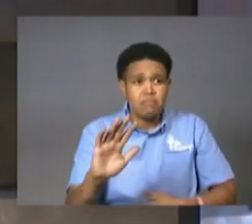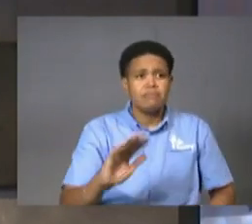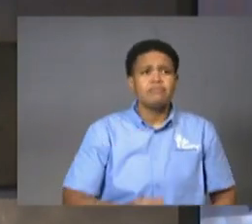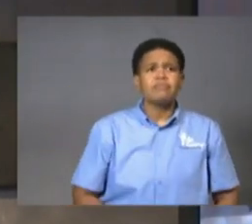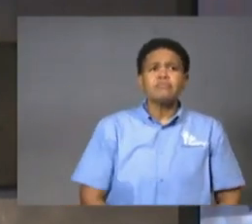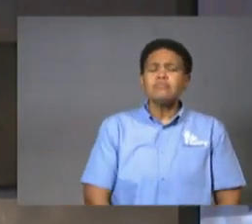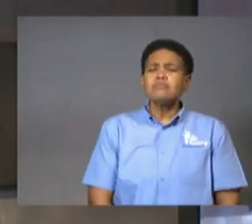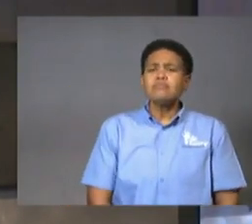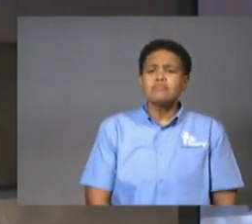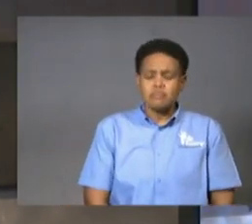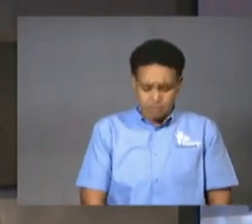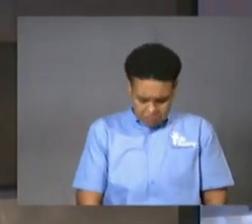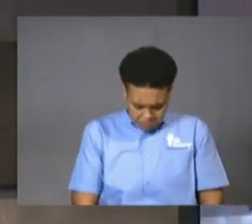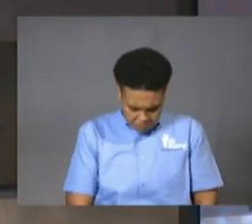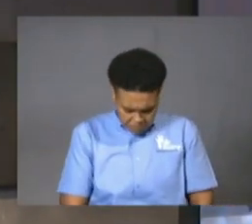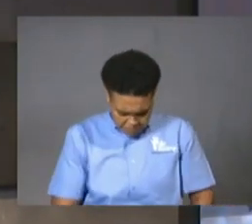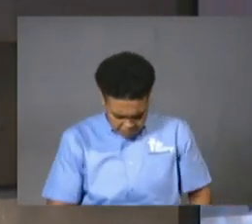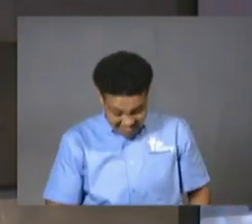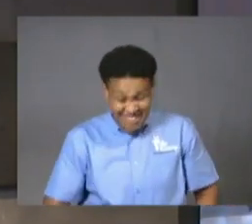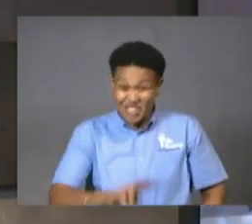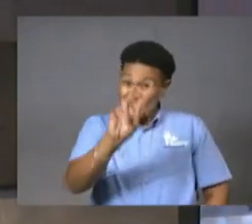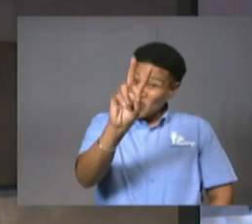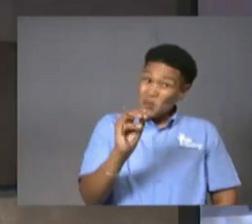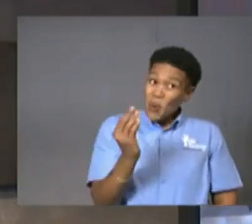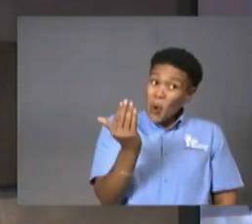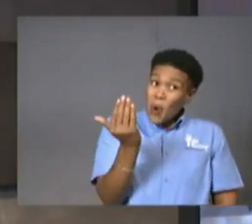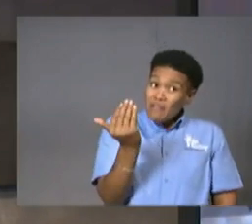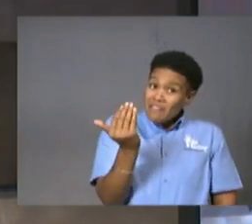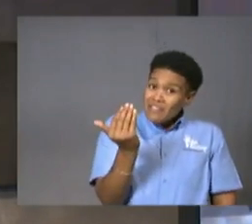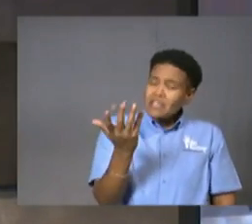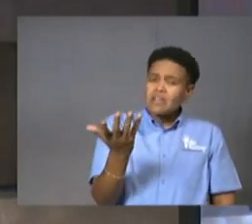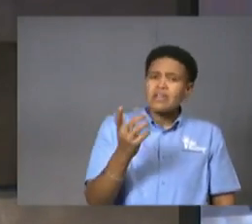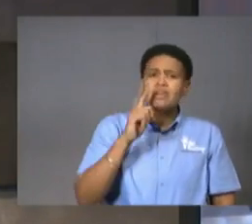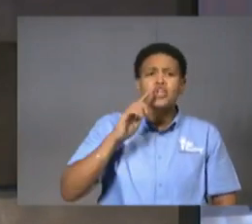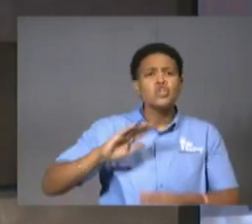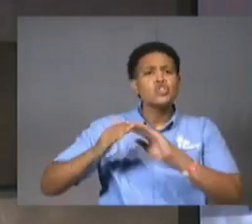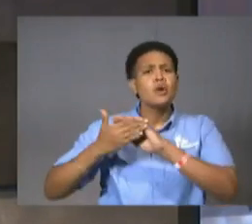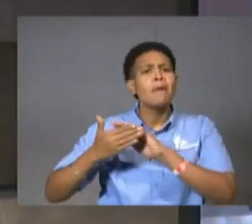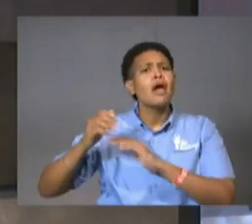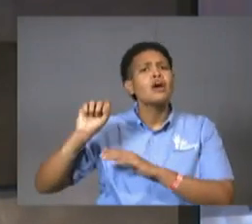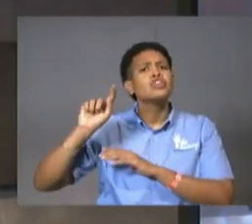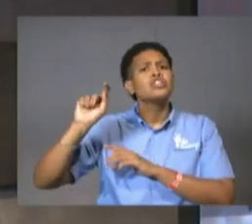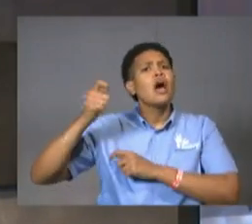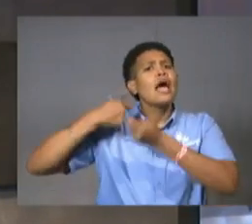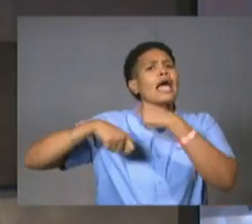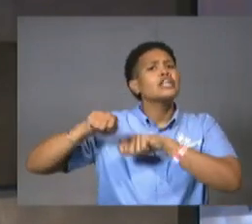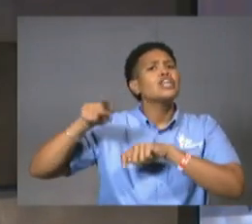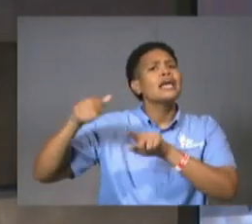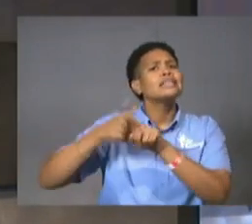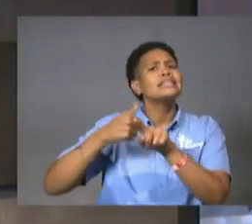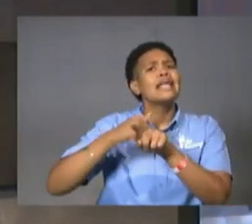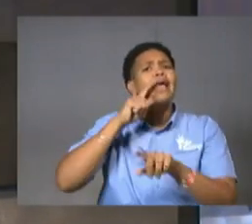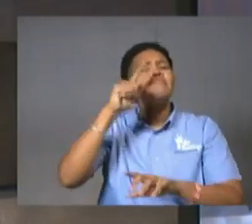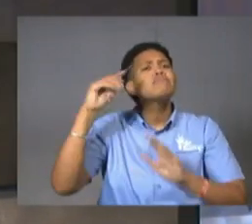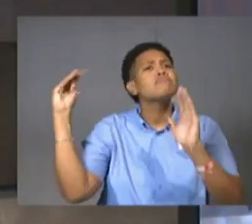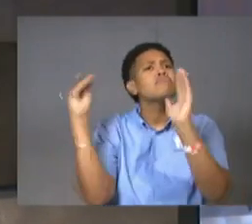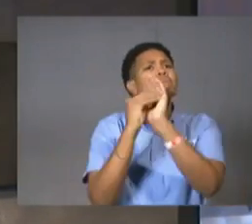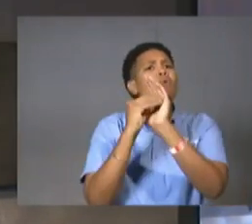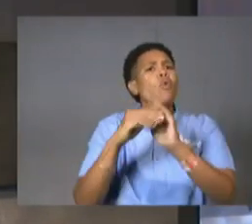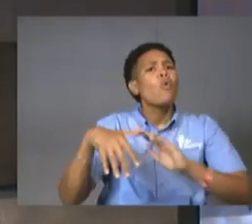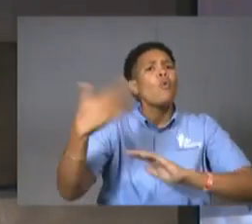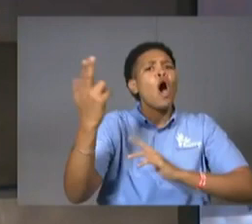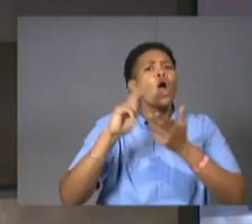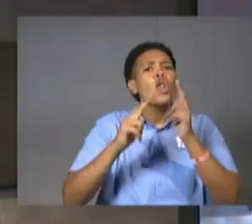Indeed, by 2015, the Jamaica Stock Exchange was ranked as the